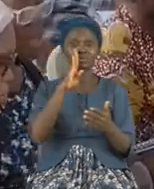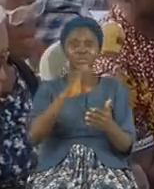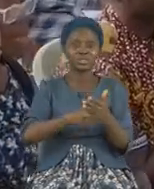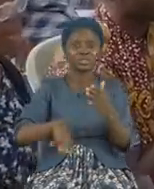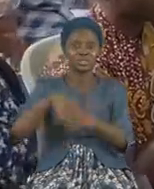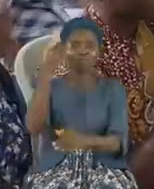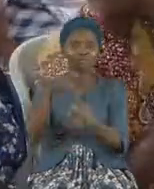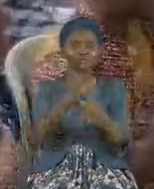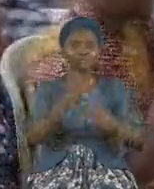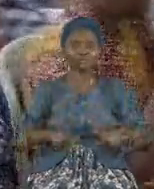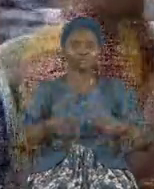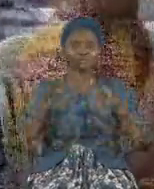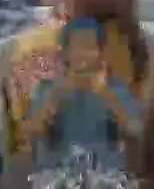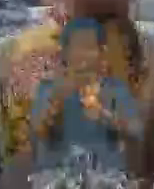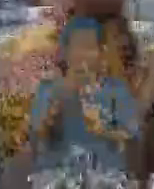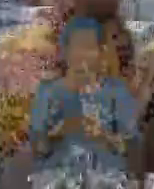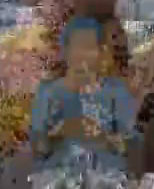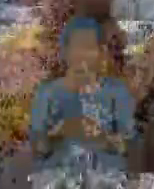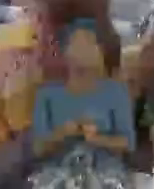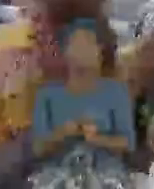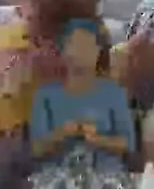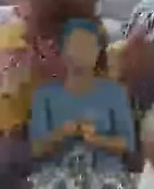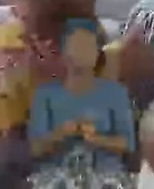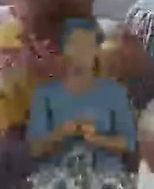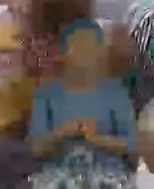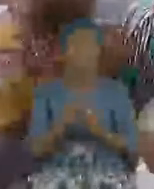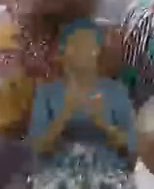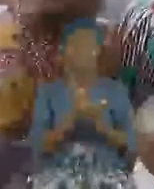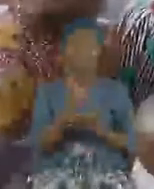Yes. Did you hear the scripture before?